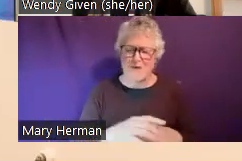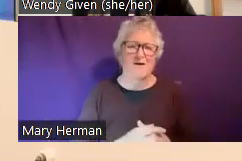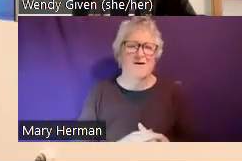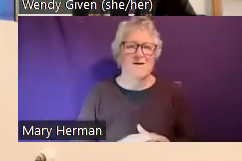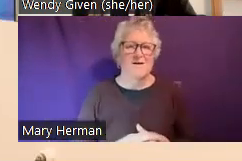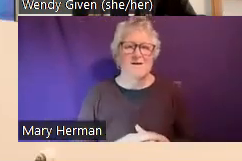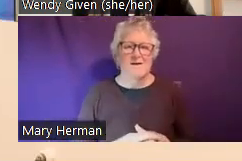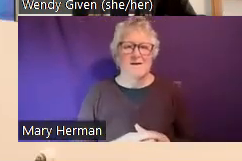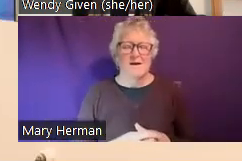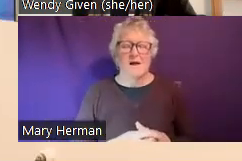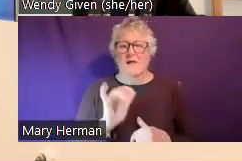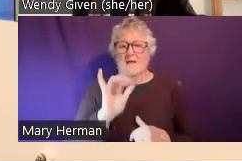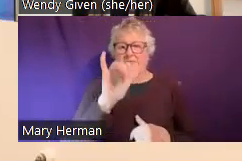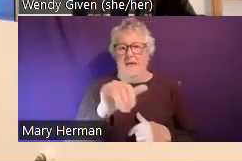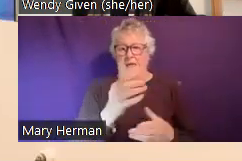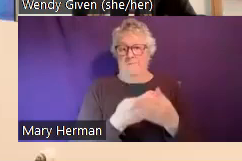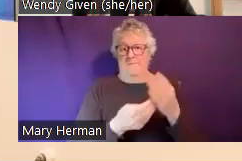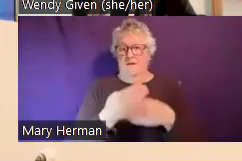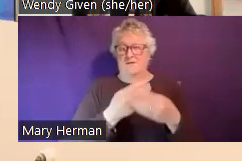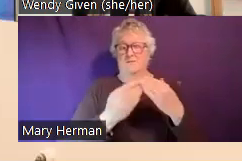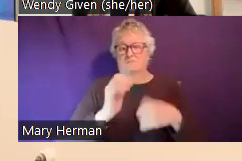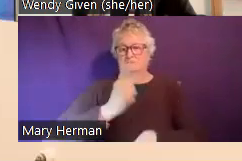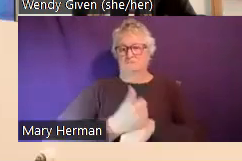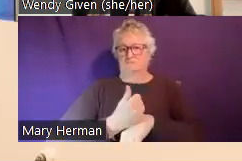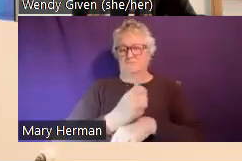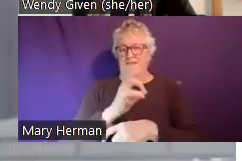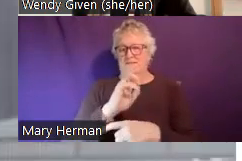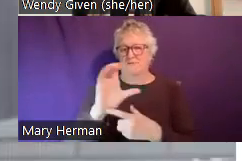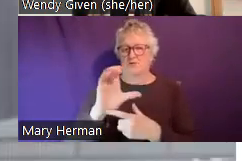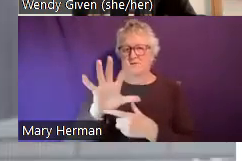of $650,000.